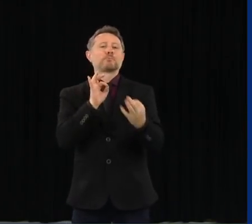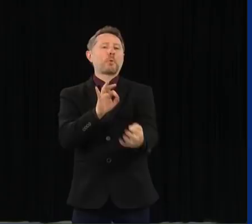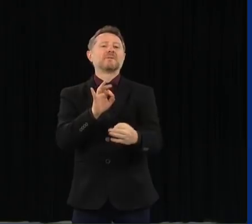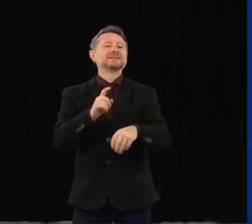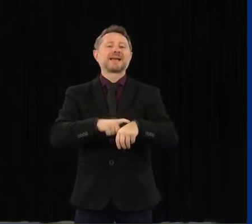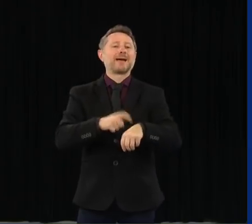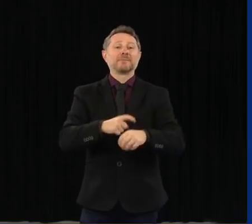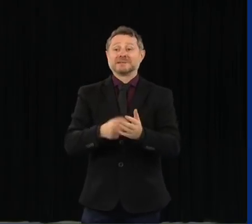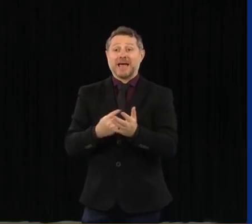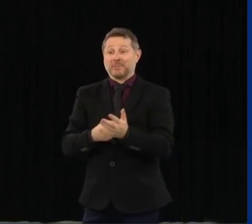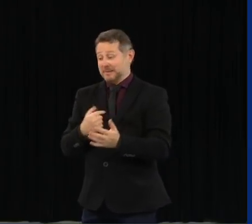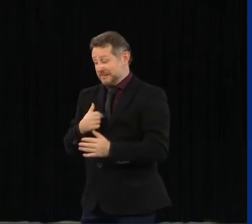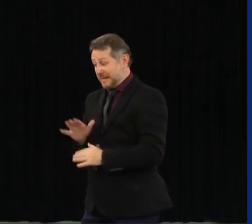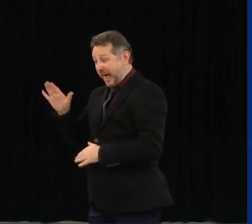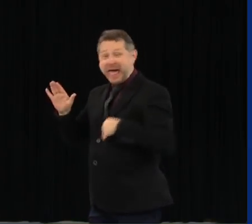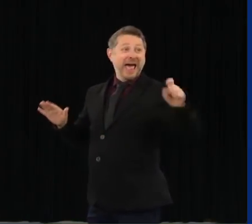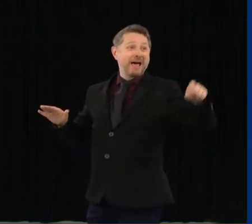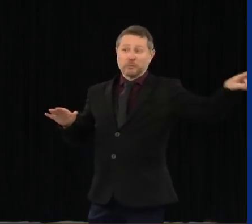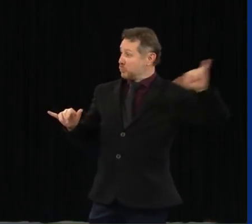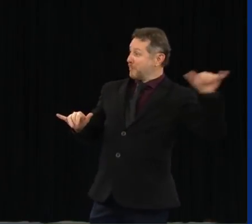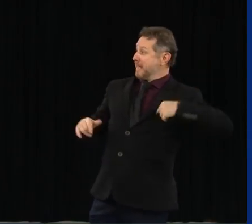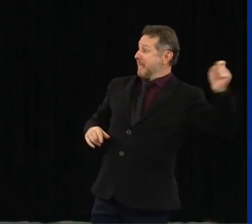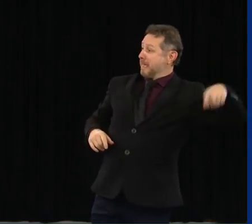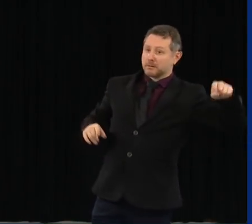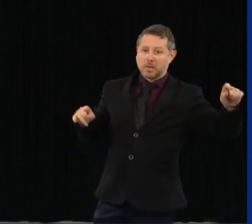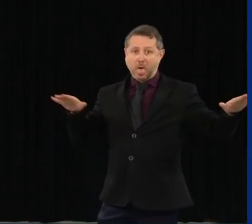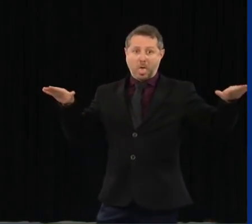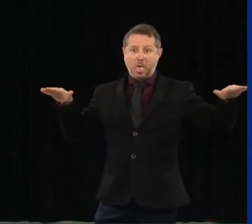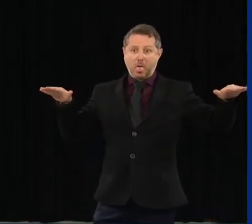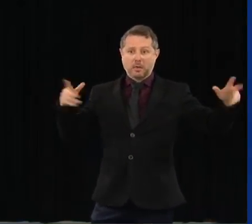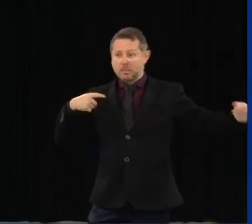do not see any operational,